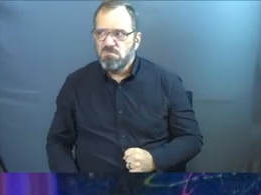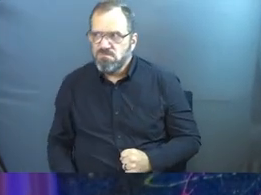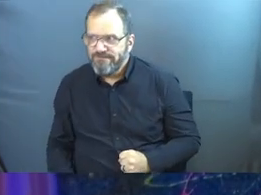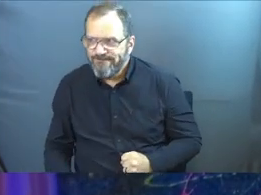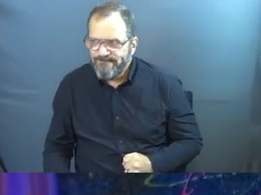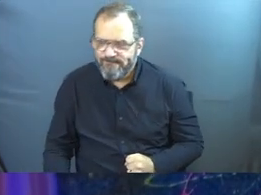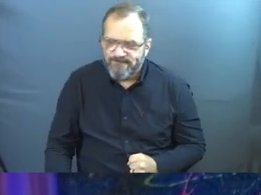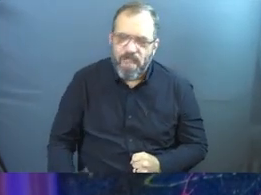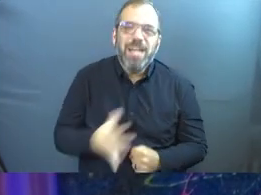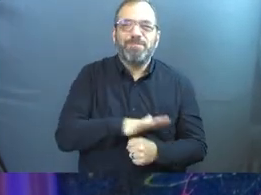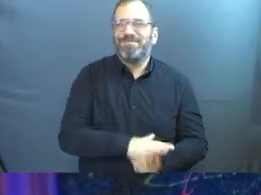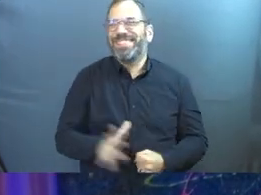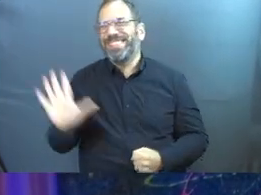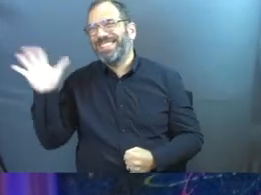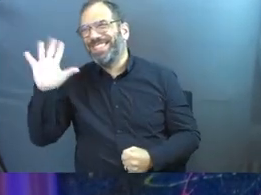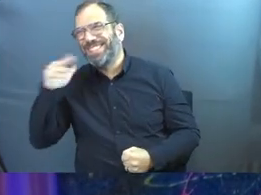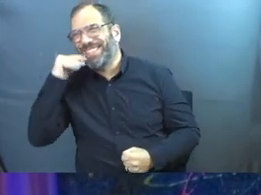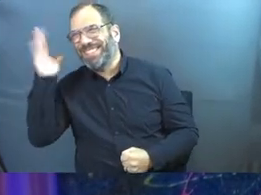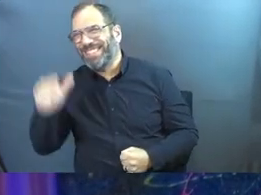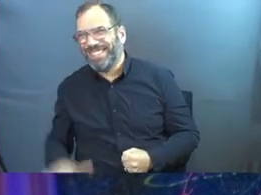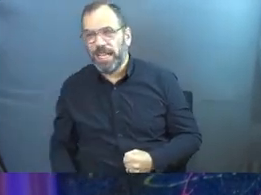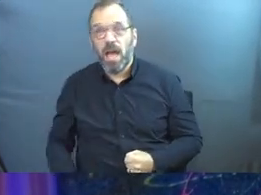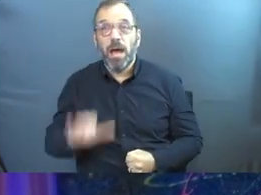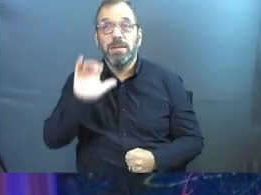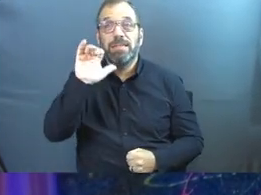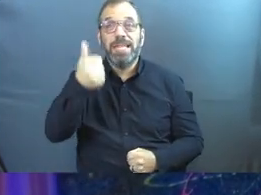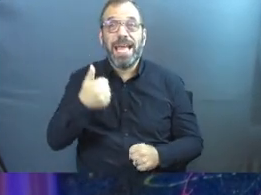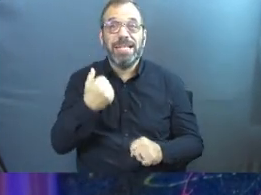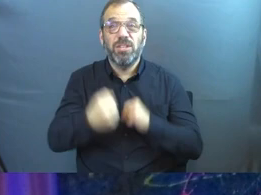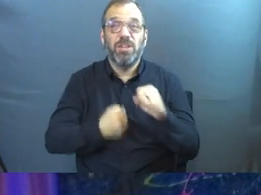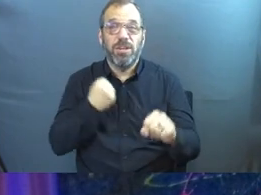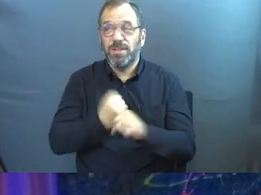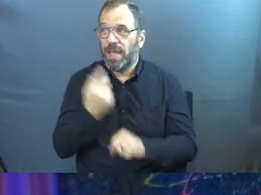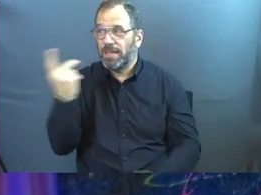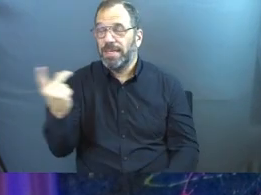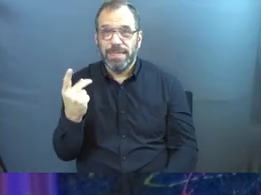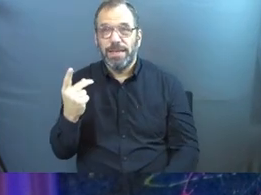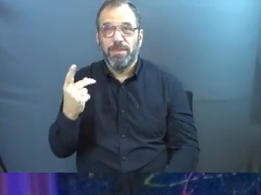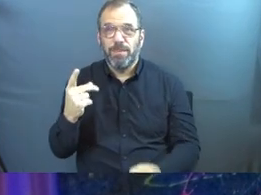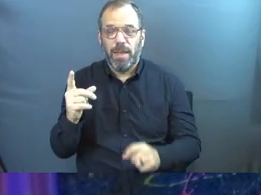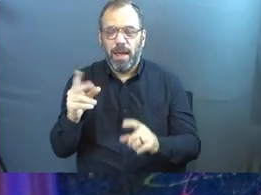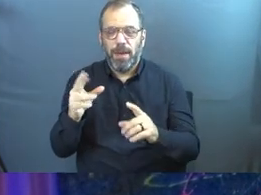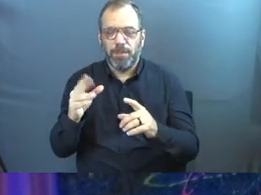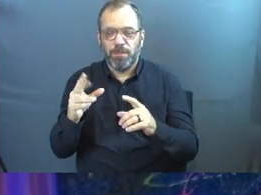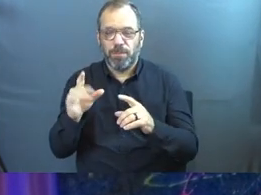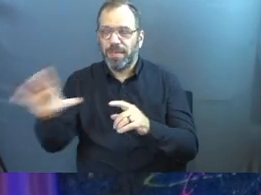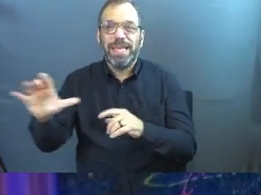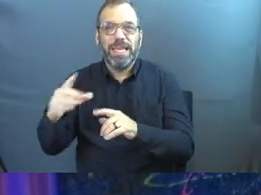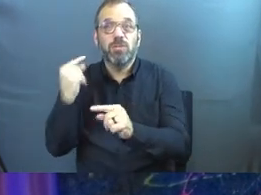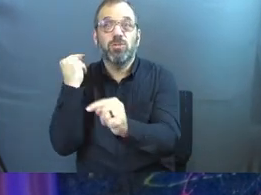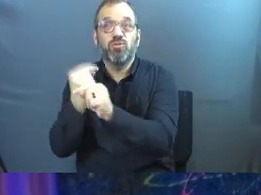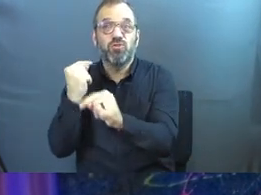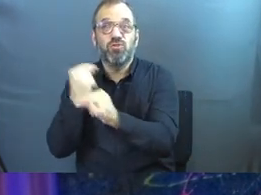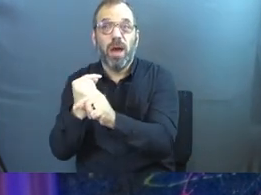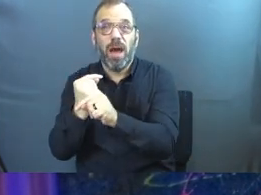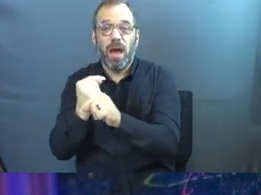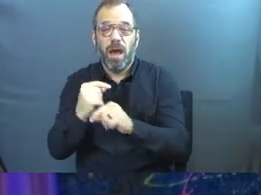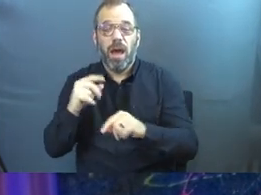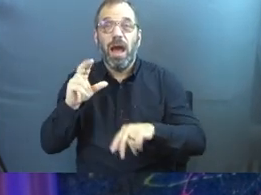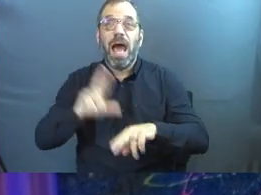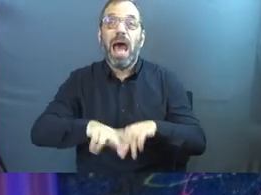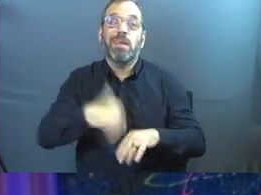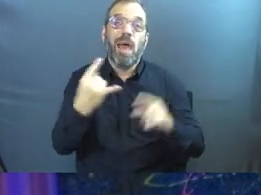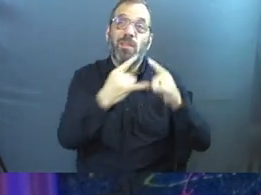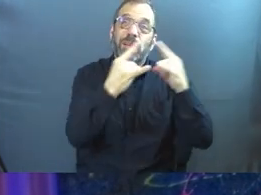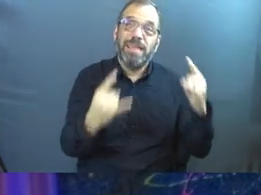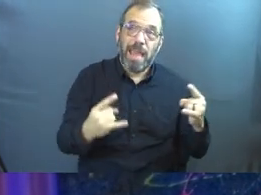there. And again, 10 years later, he and I are like standing next to his truck on the road, and we're talking about